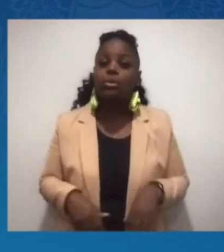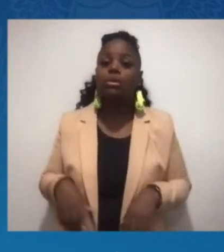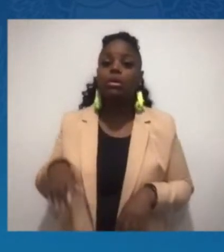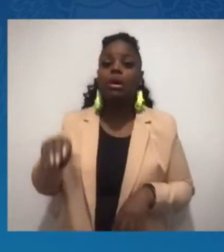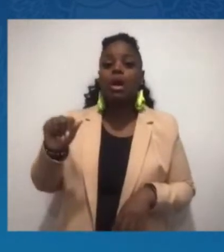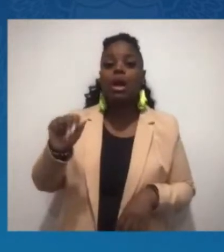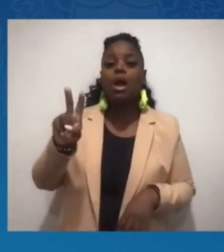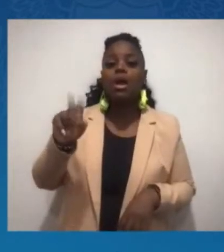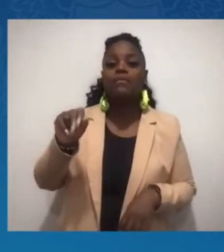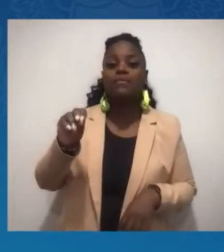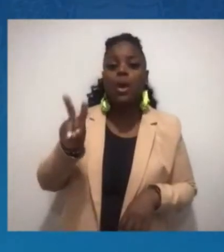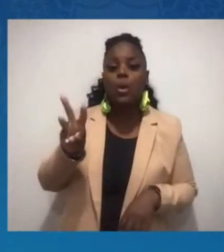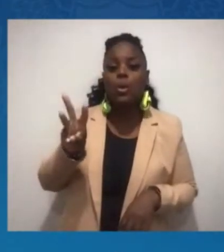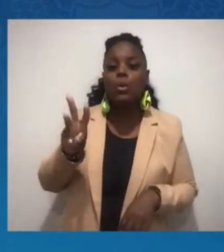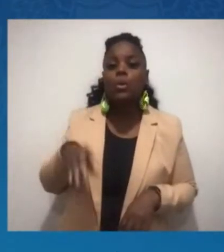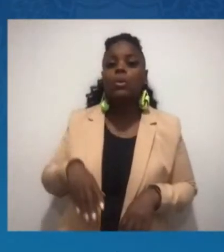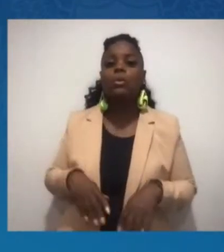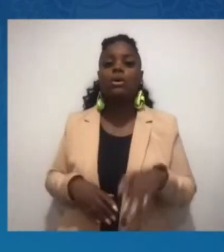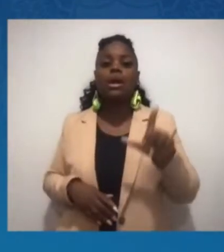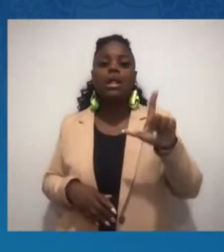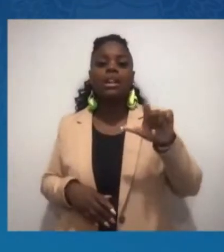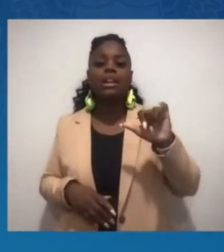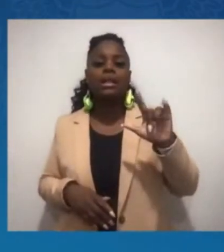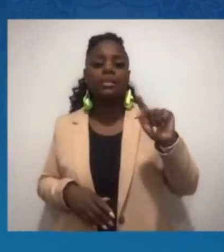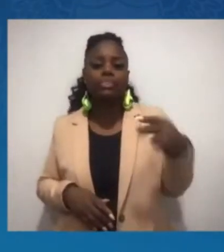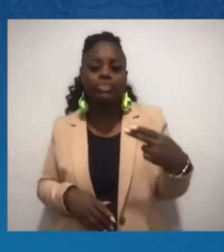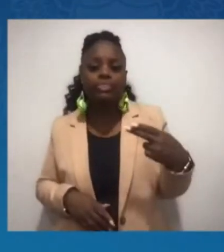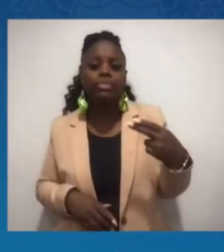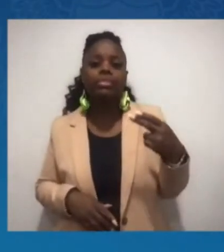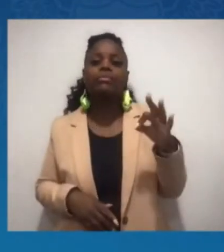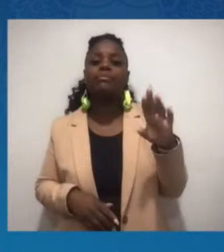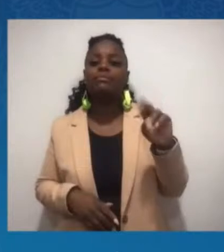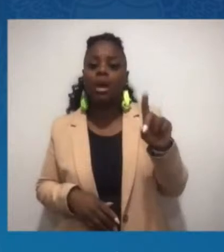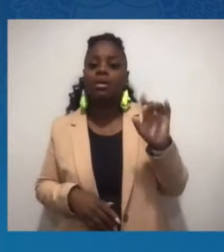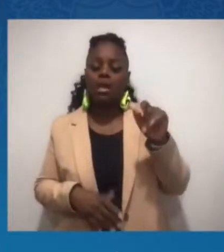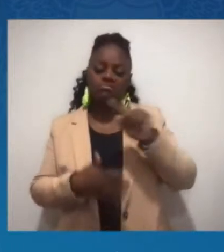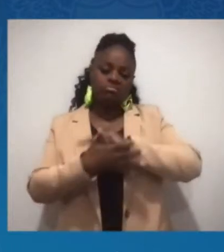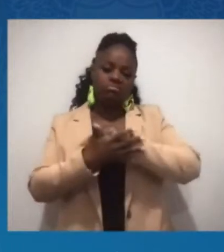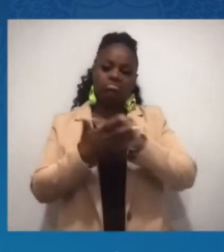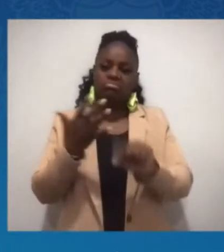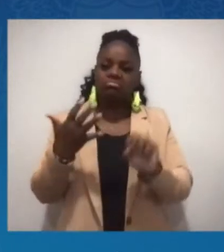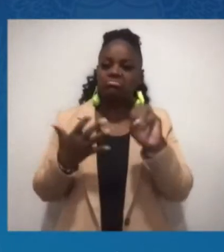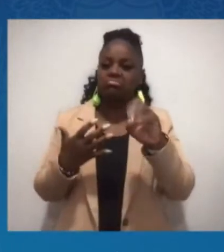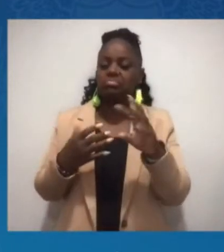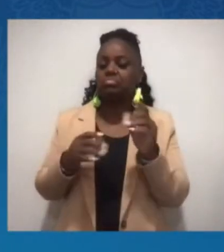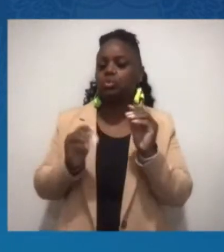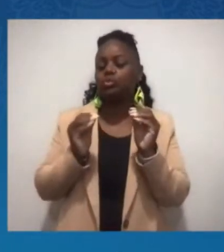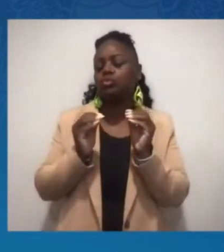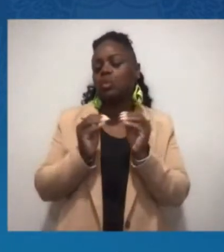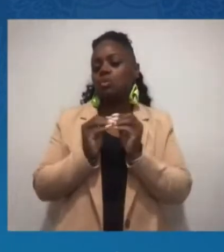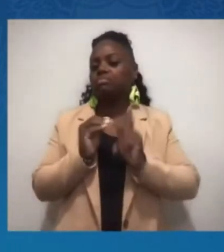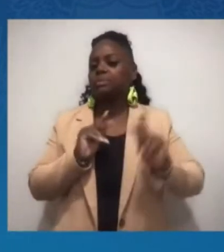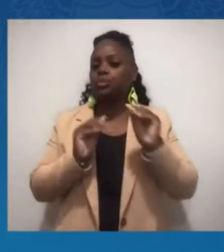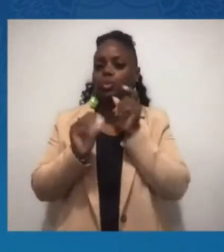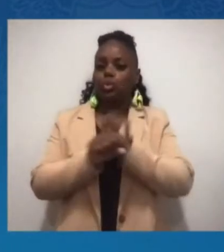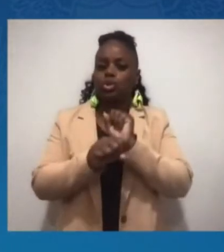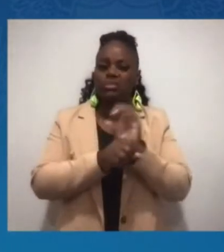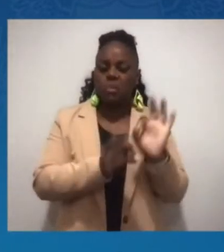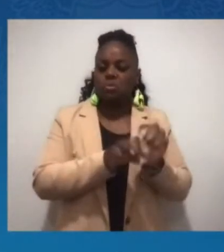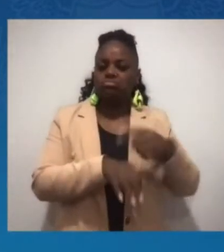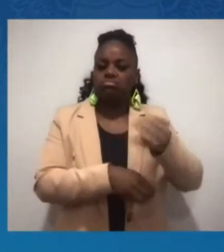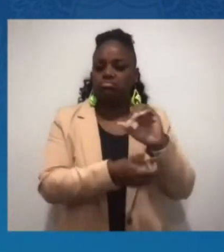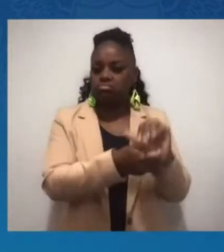Freedom Network, and Jane's Due Process, and many more, are working arm in arm to defeat anti-choice extremism